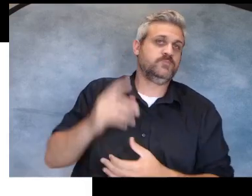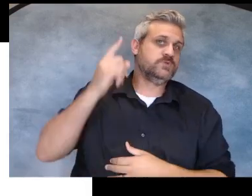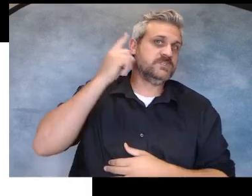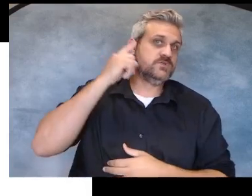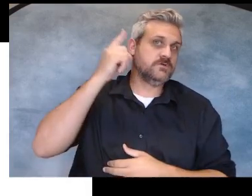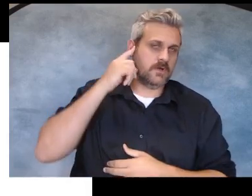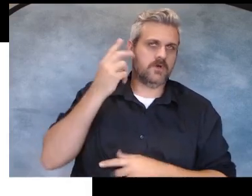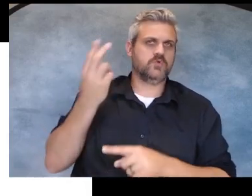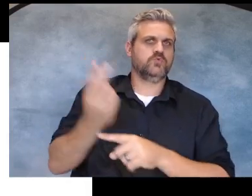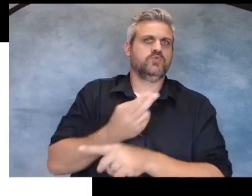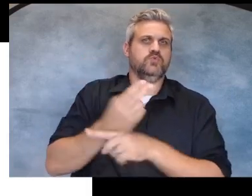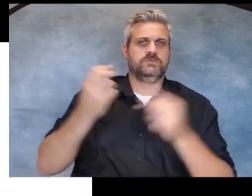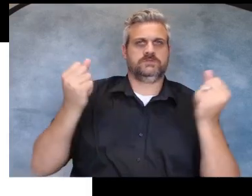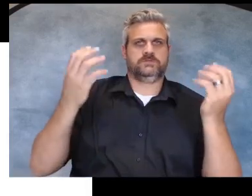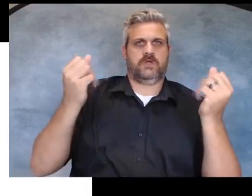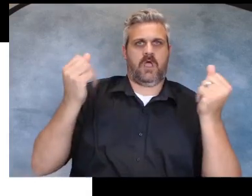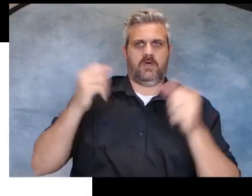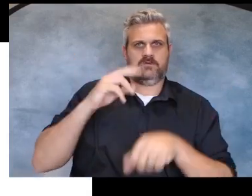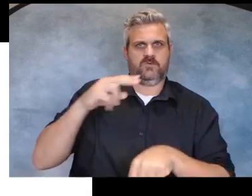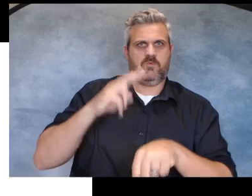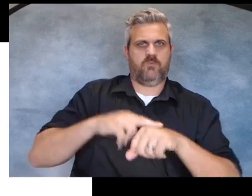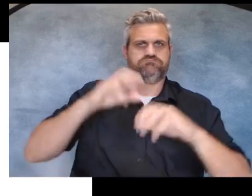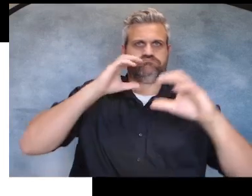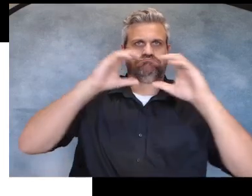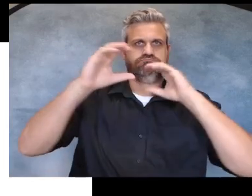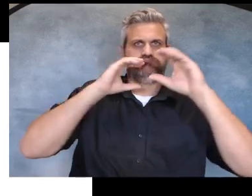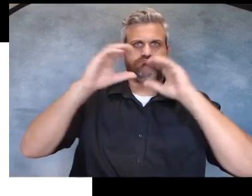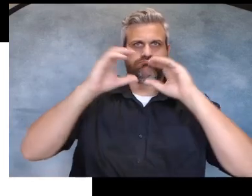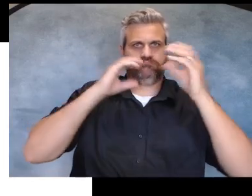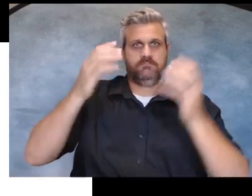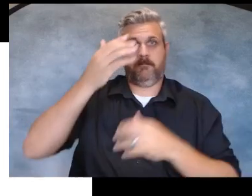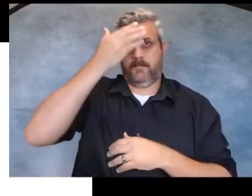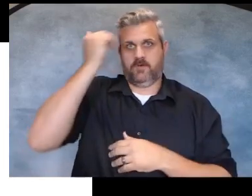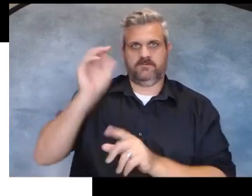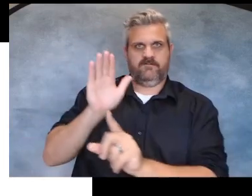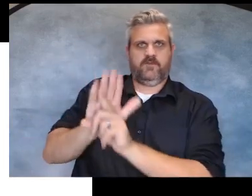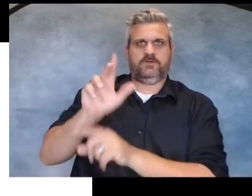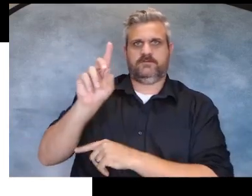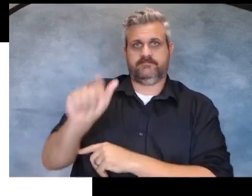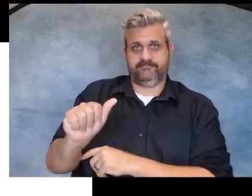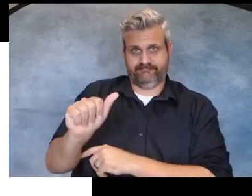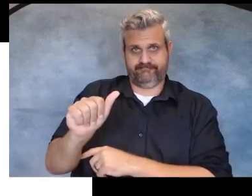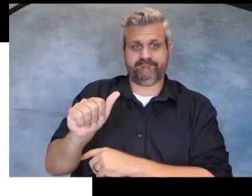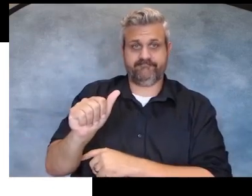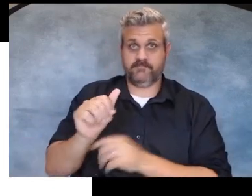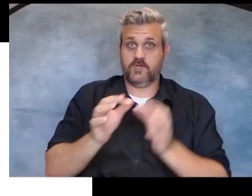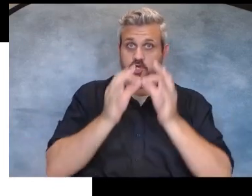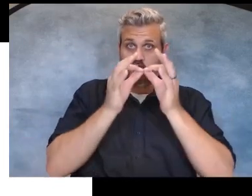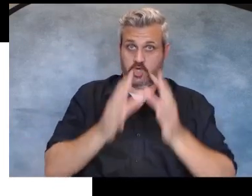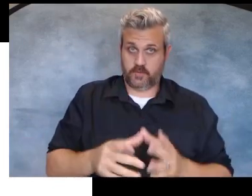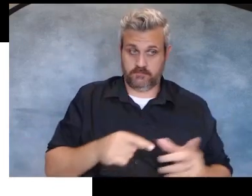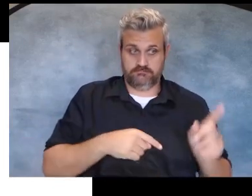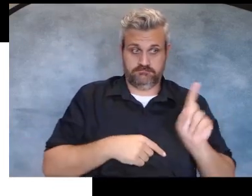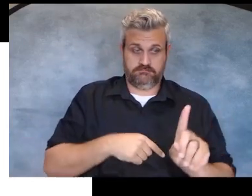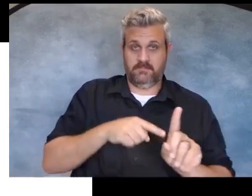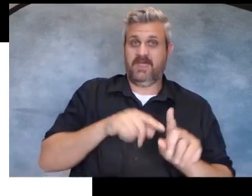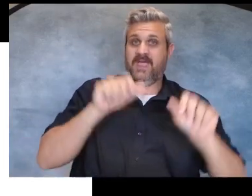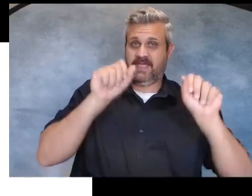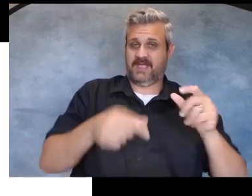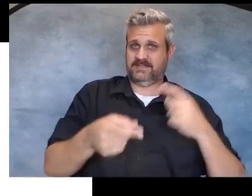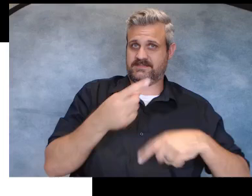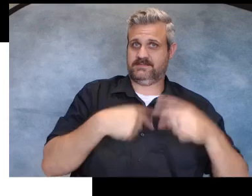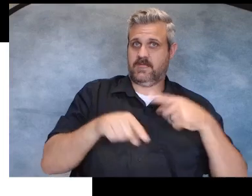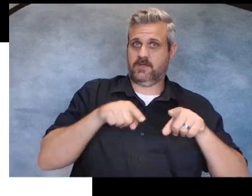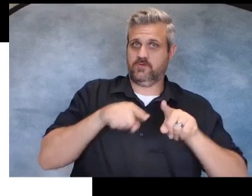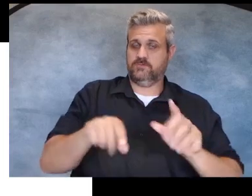area of hearing and uses sign language as a normal mode of communication due to their disability. An interpreter may